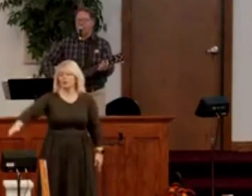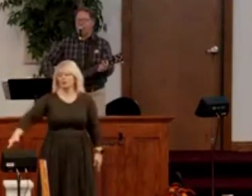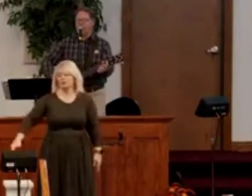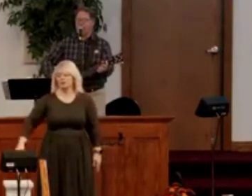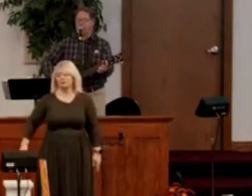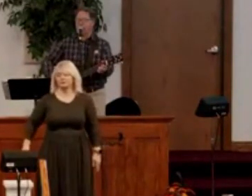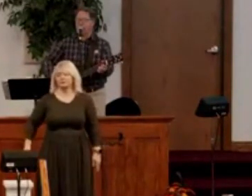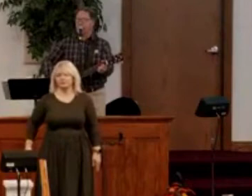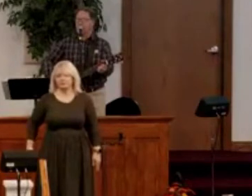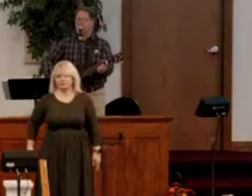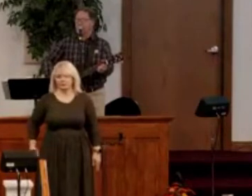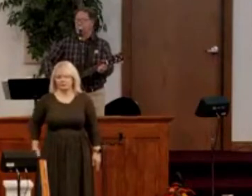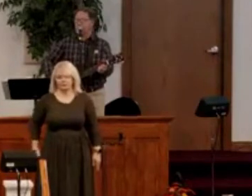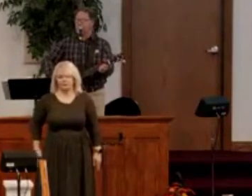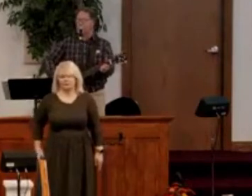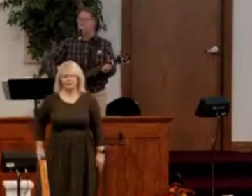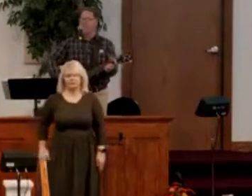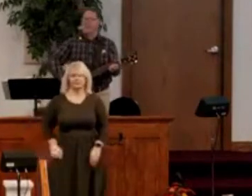Lord.